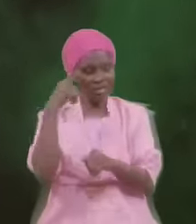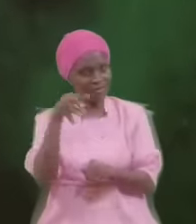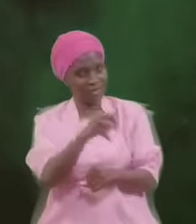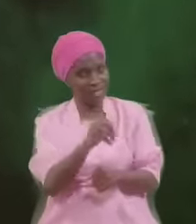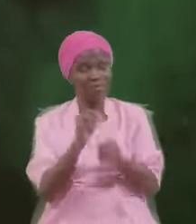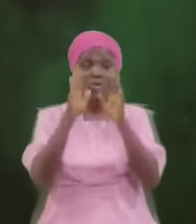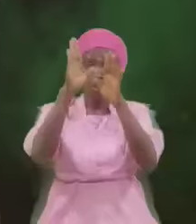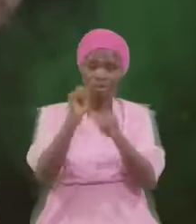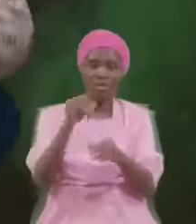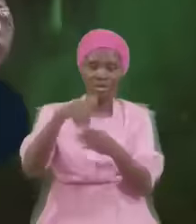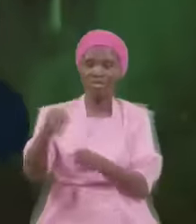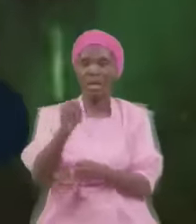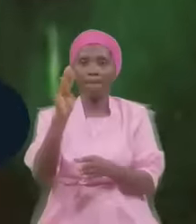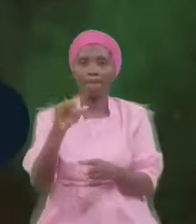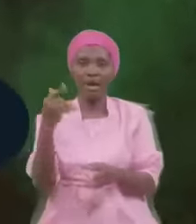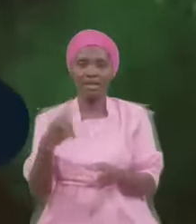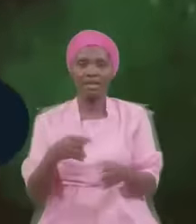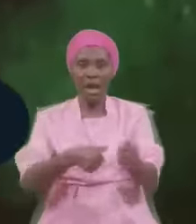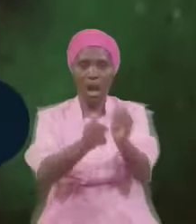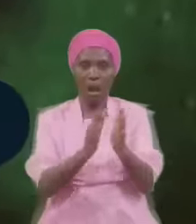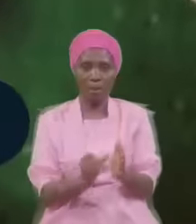the apostles. Look at